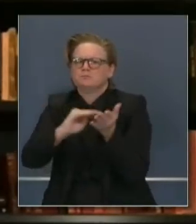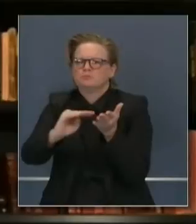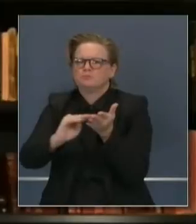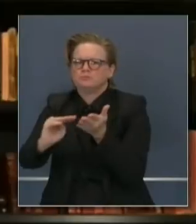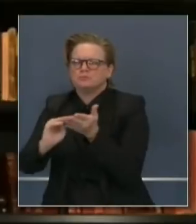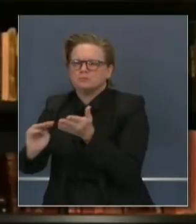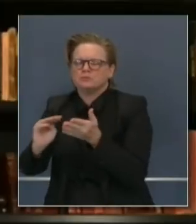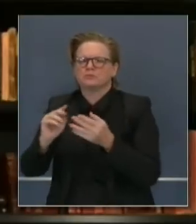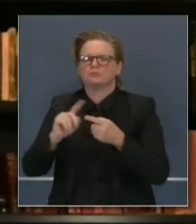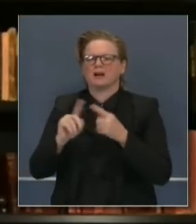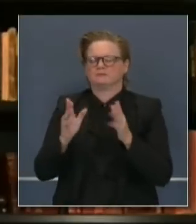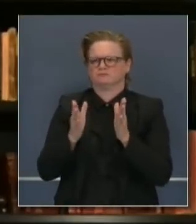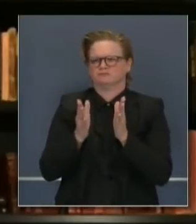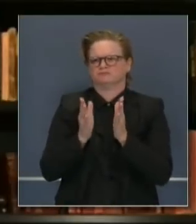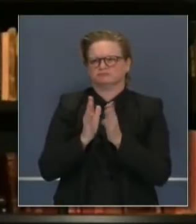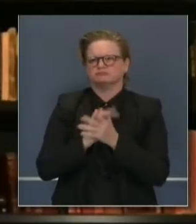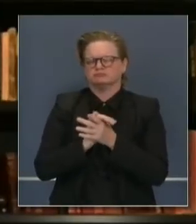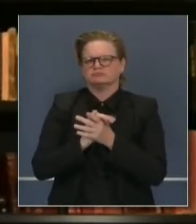some just don't necessarily